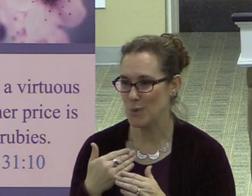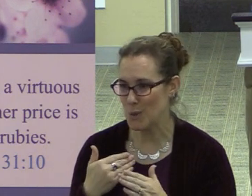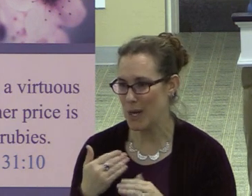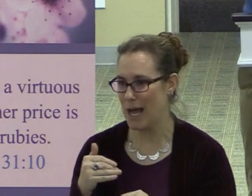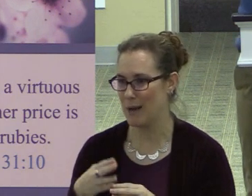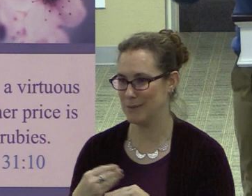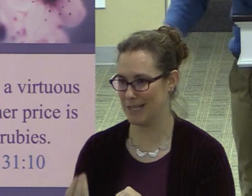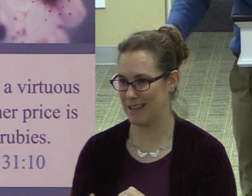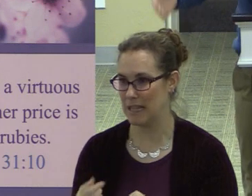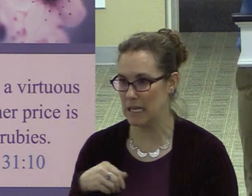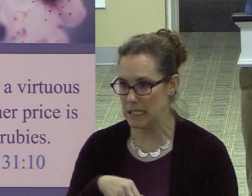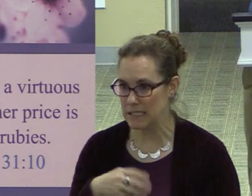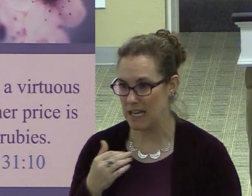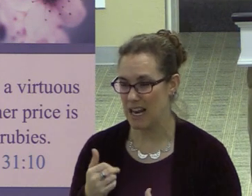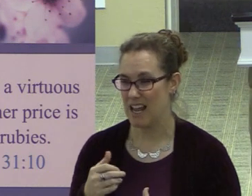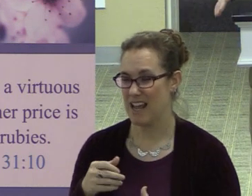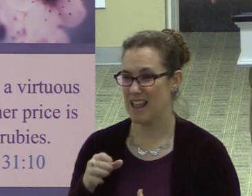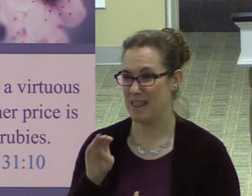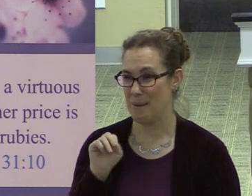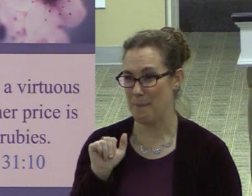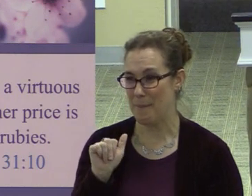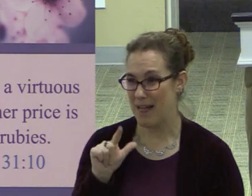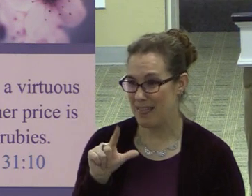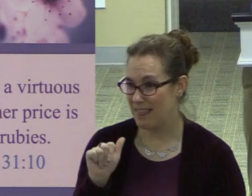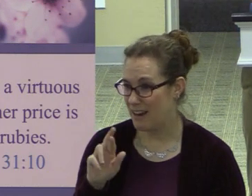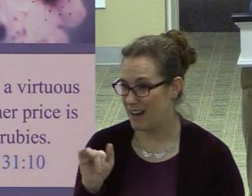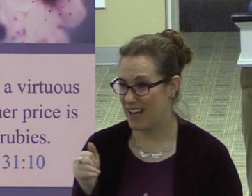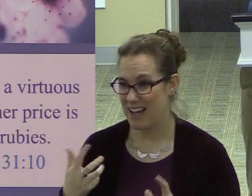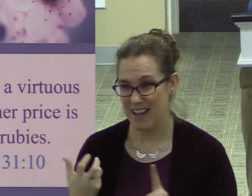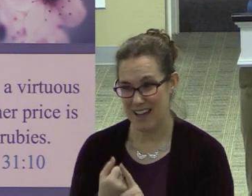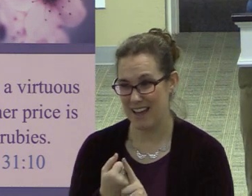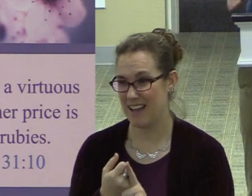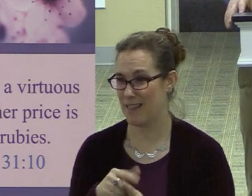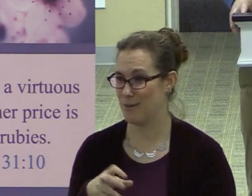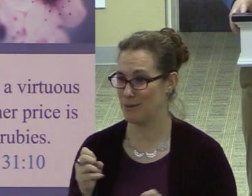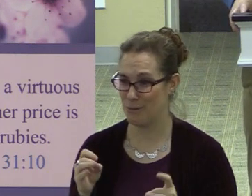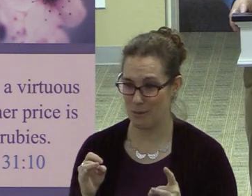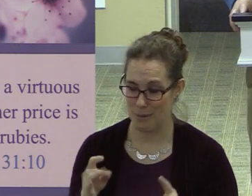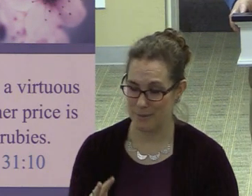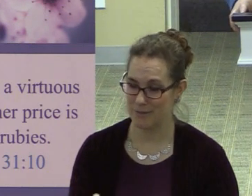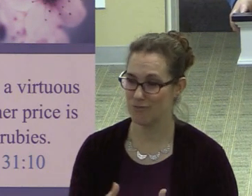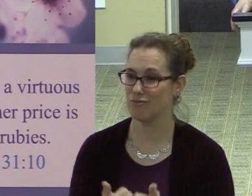And then, again, the malaria hit. That was horrible. And all the challenges we were facing.